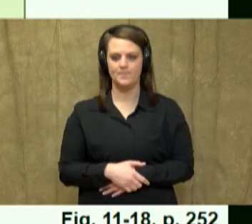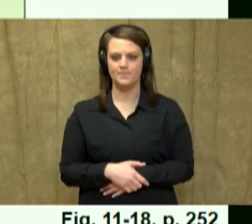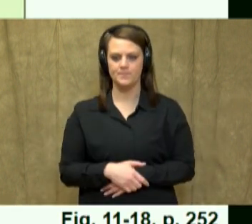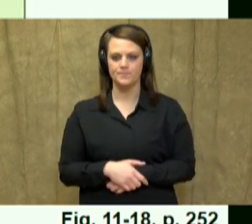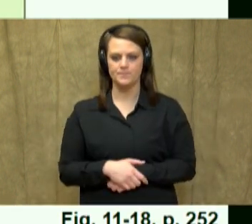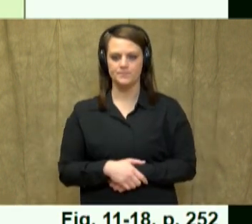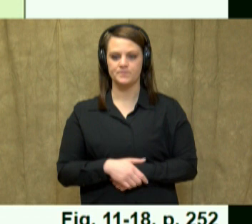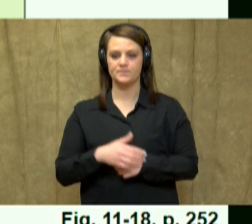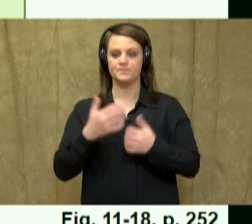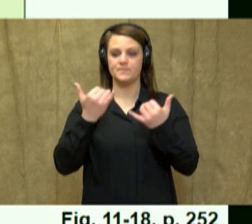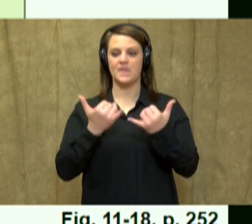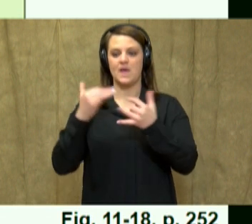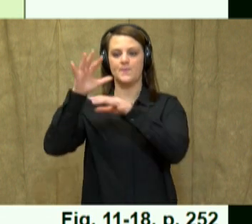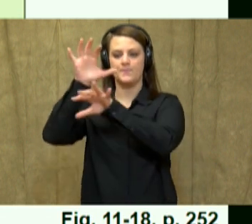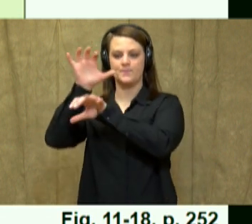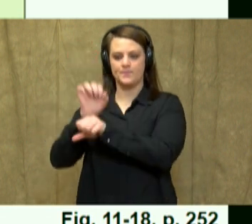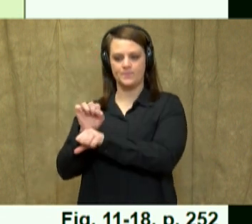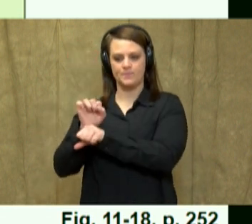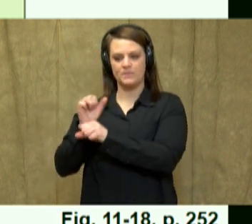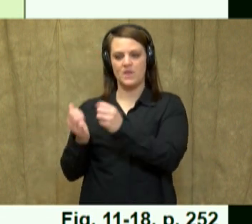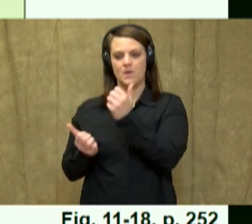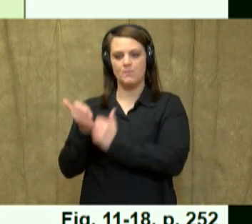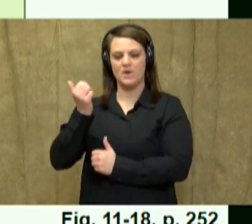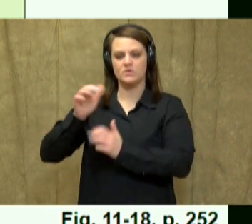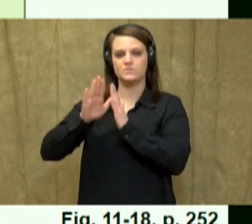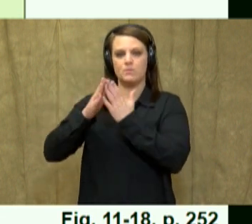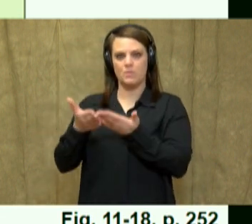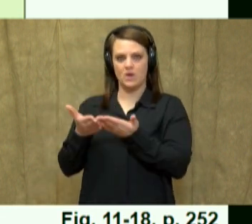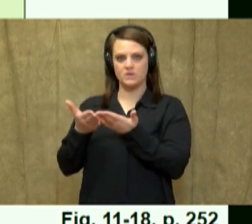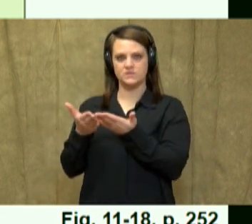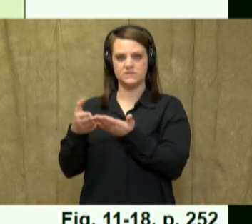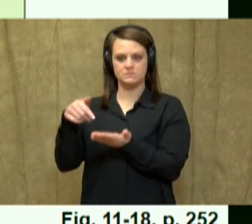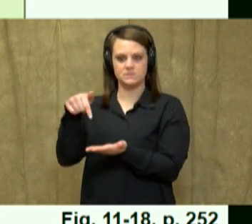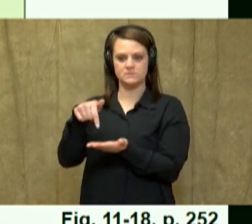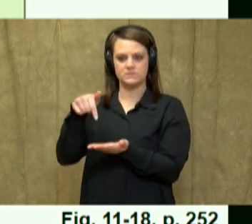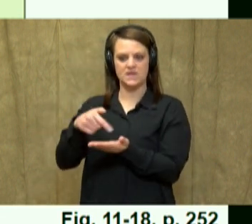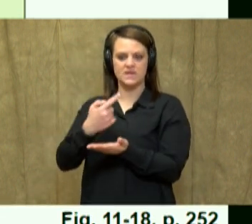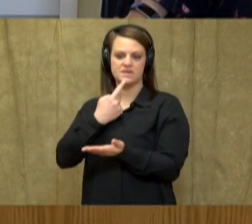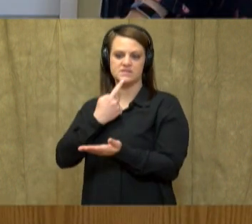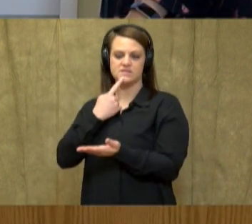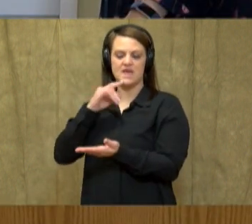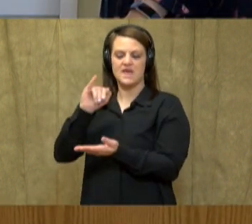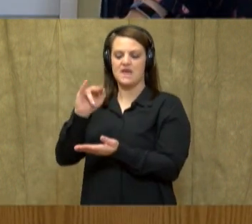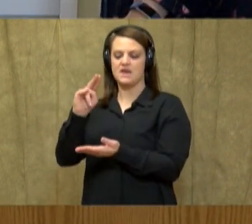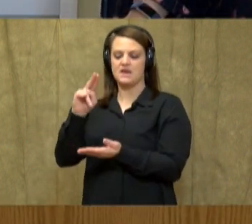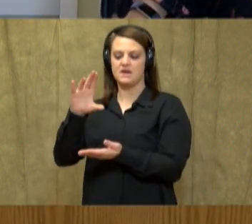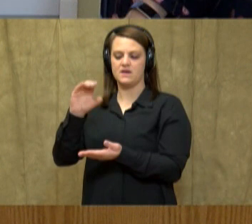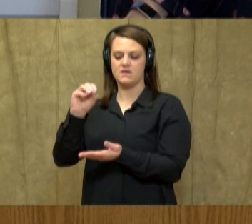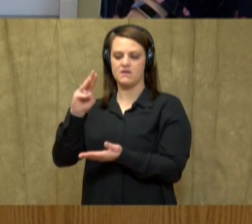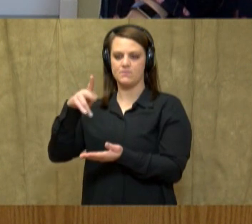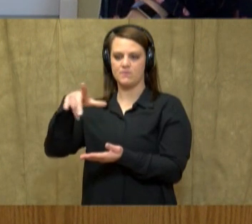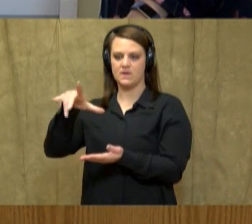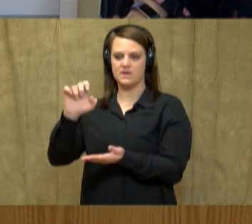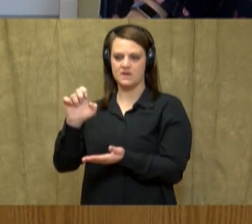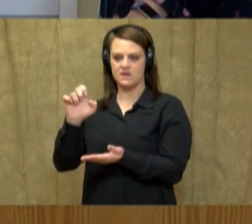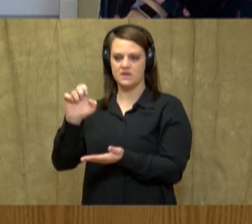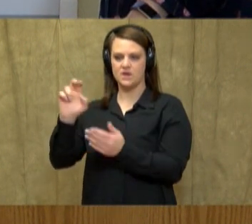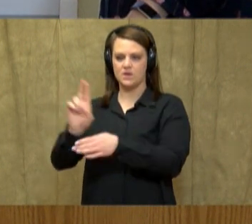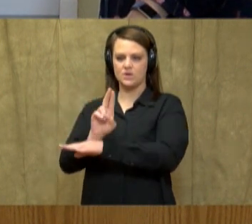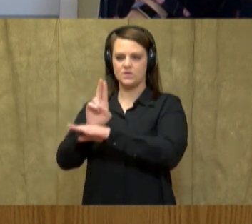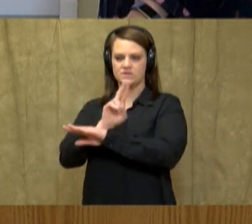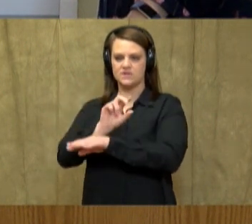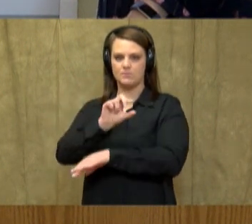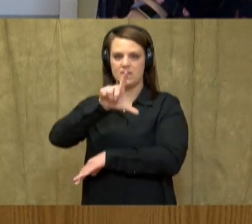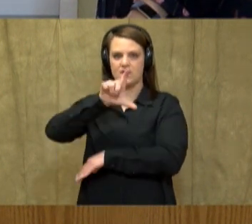Now, traditionally, most textbooks are going to reference your incomplete traits using